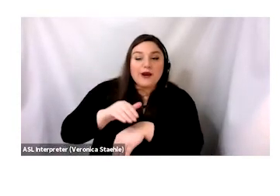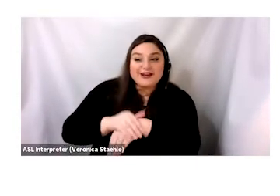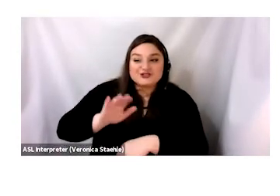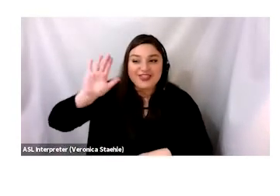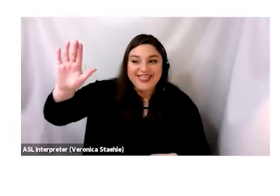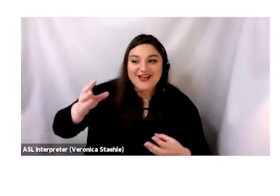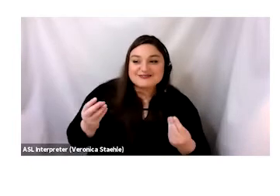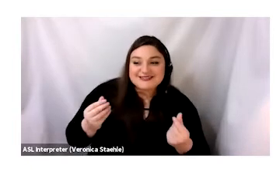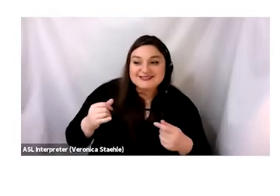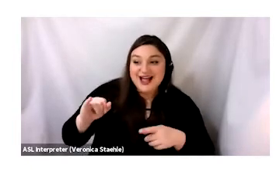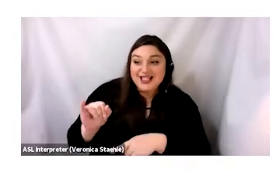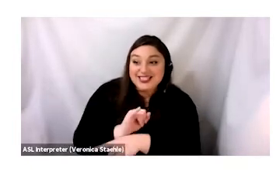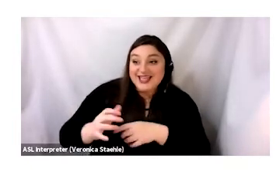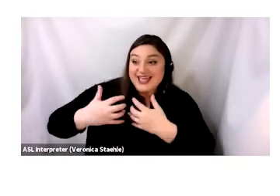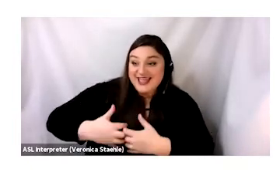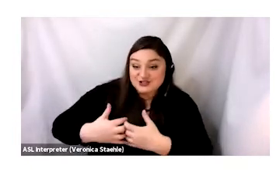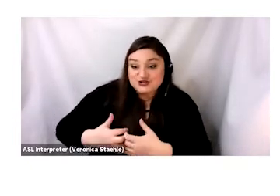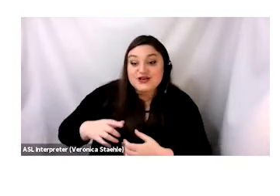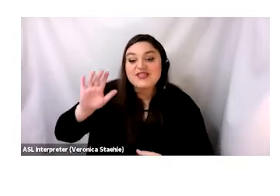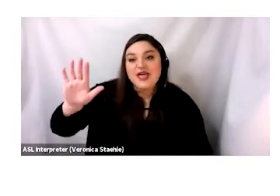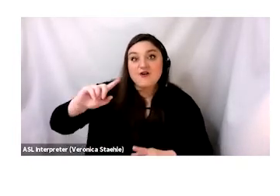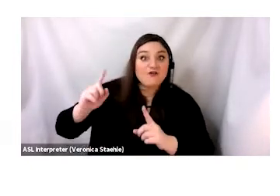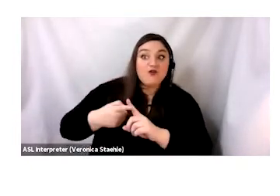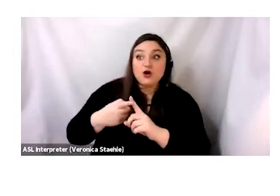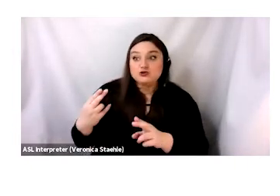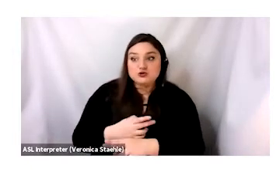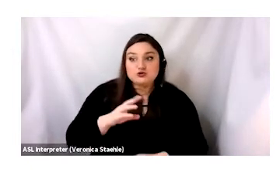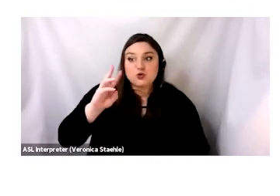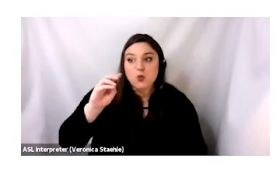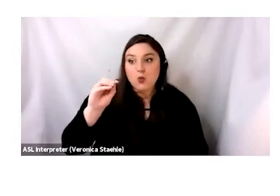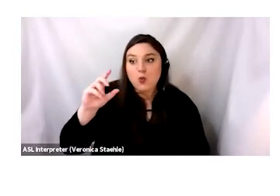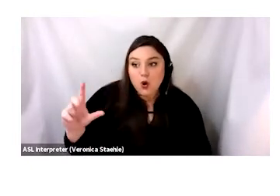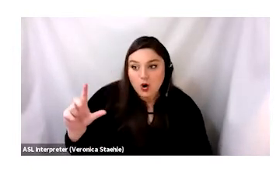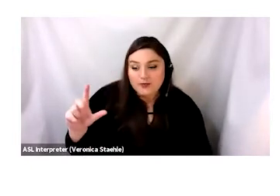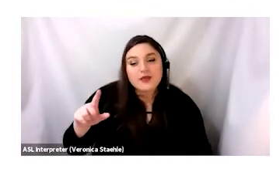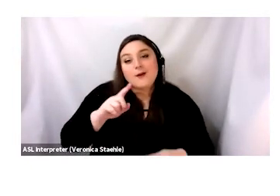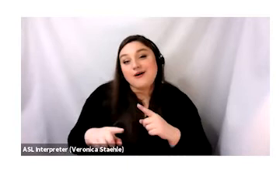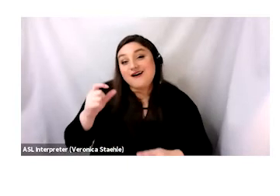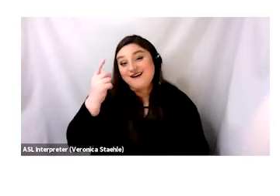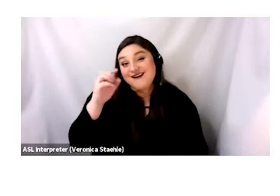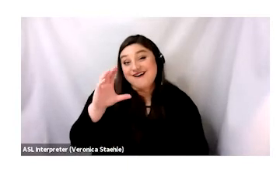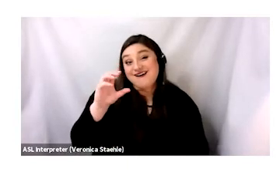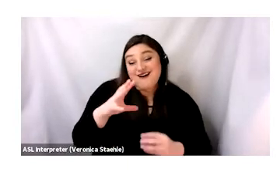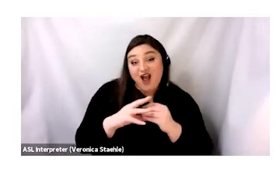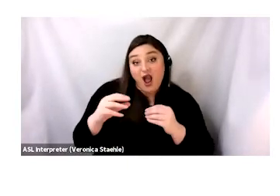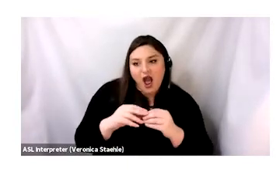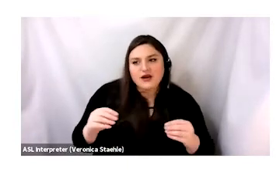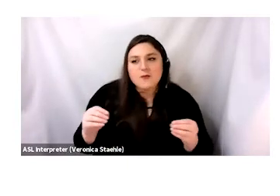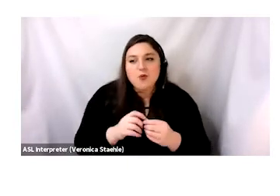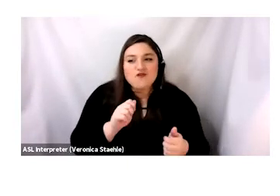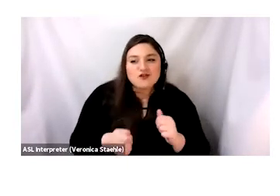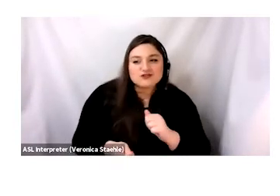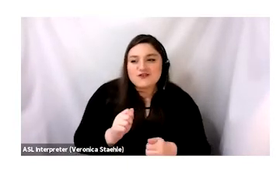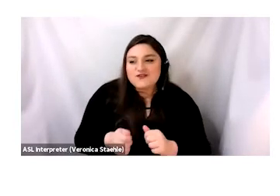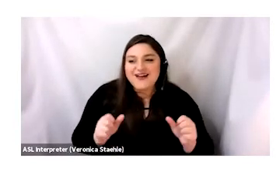before the revolution, the dominant one was wool. However, cotton was a more versatile fabric, and during the Industrial Revolution,